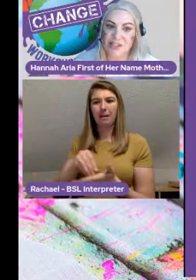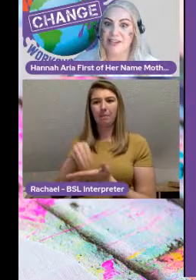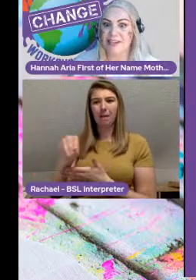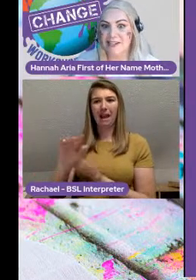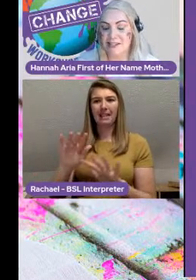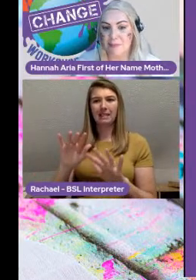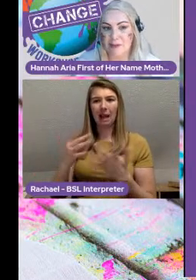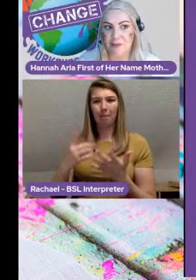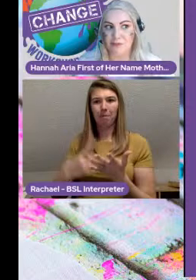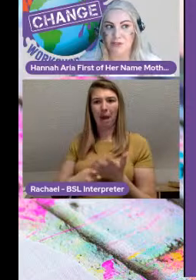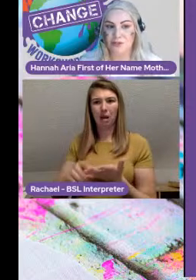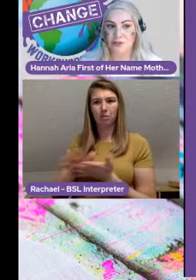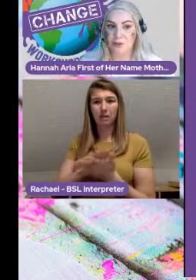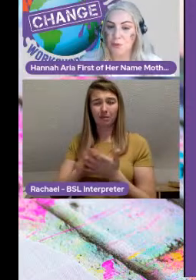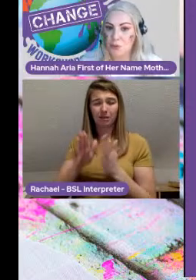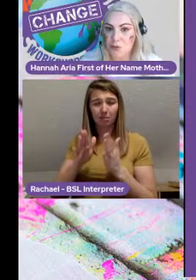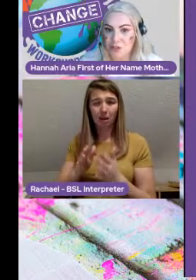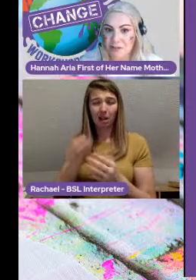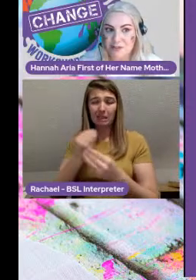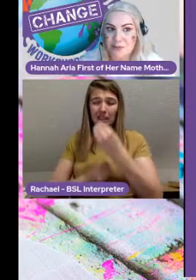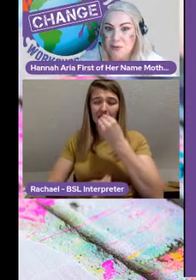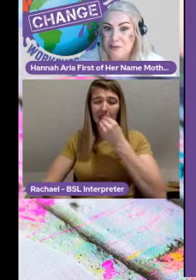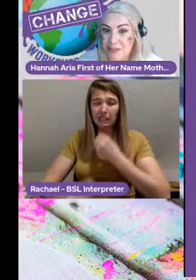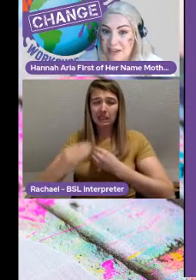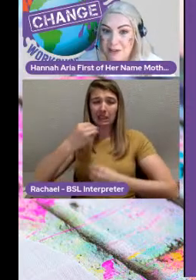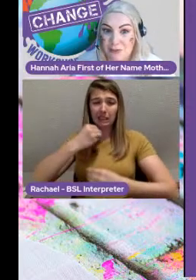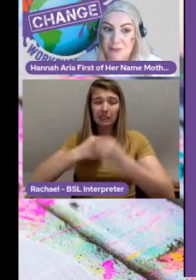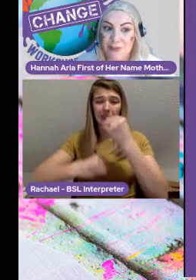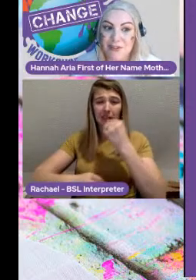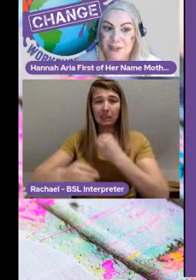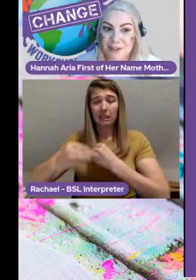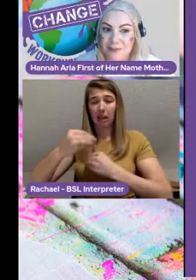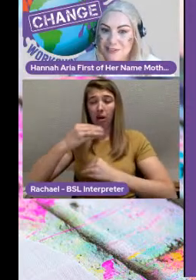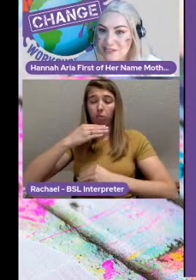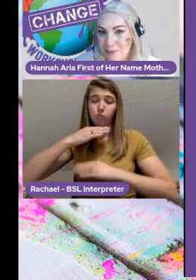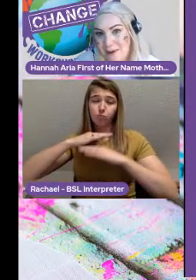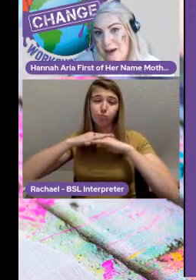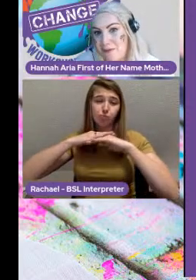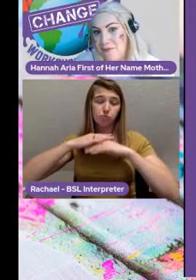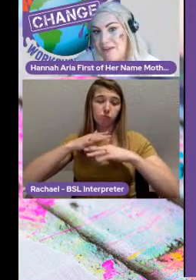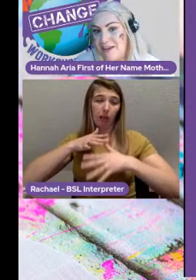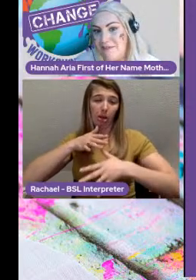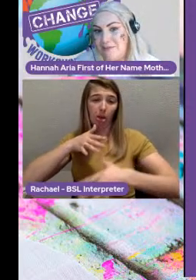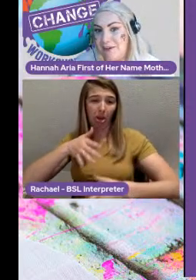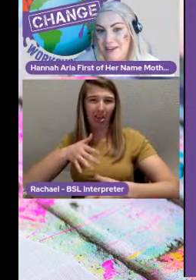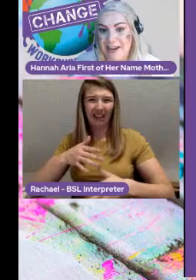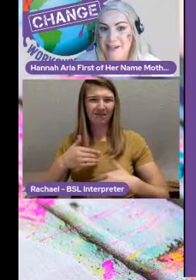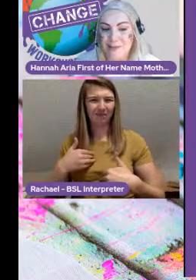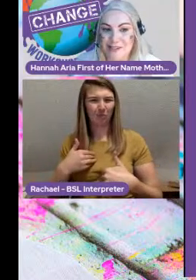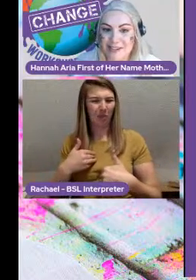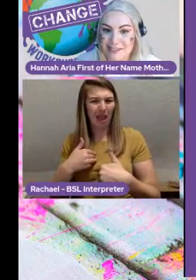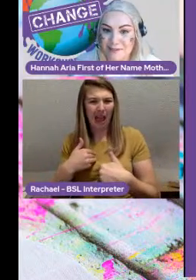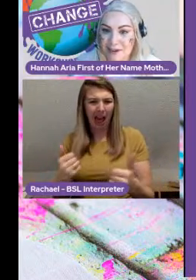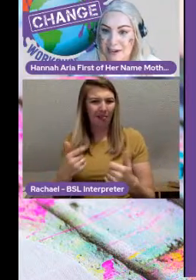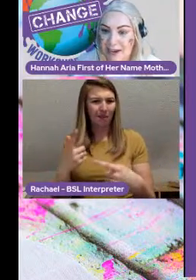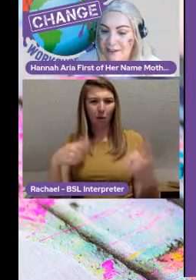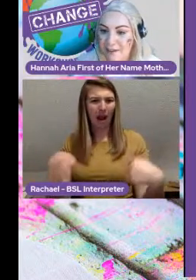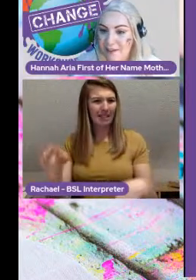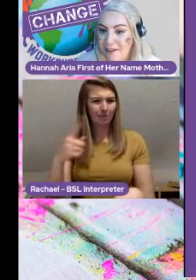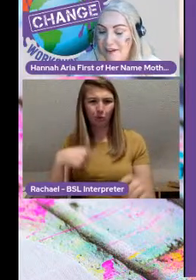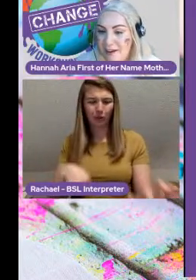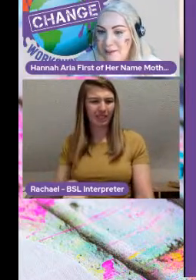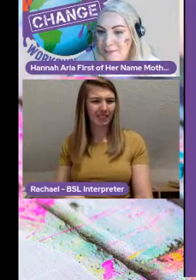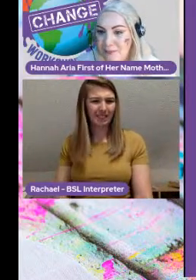a ridiculous amount, and we just gorge, don't we, till we're almost ill, which is not healthy for anybody, is it